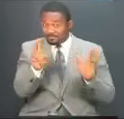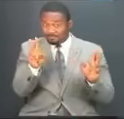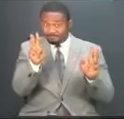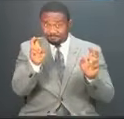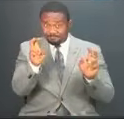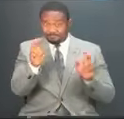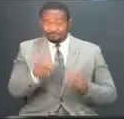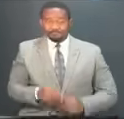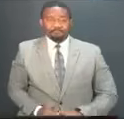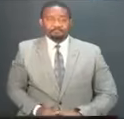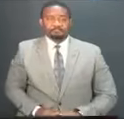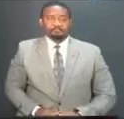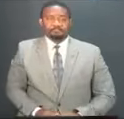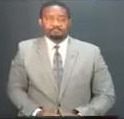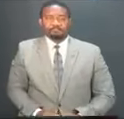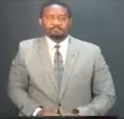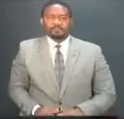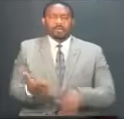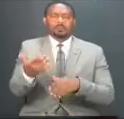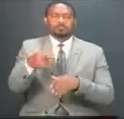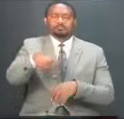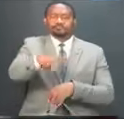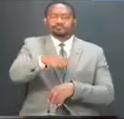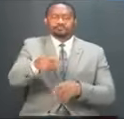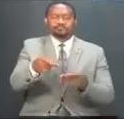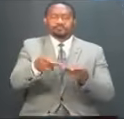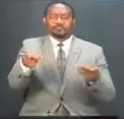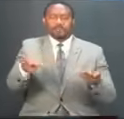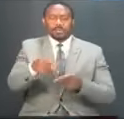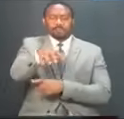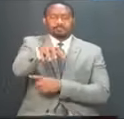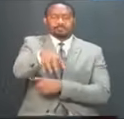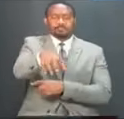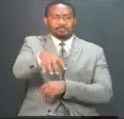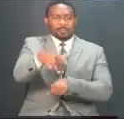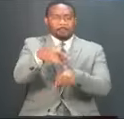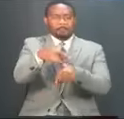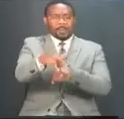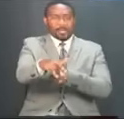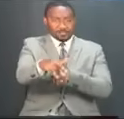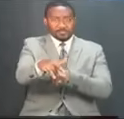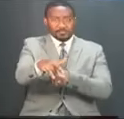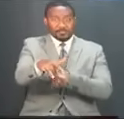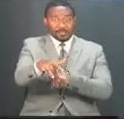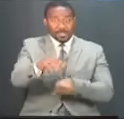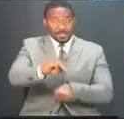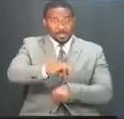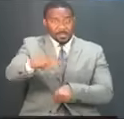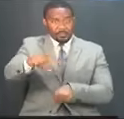occurrence of vacancy in the membership of Parliament.